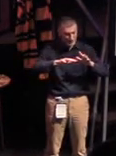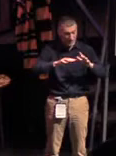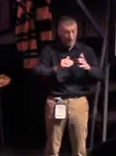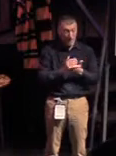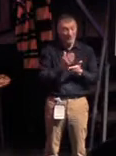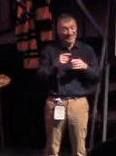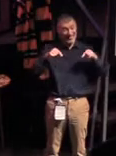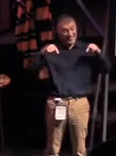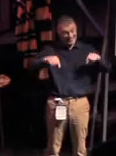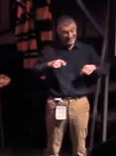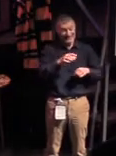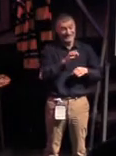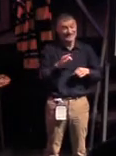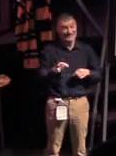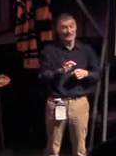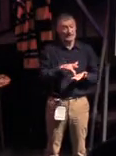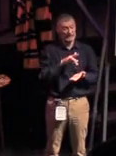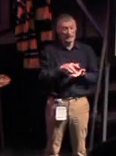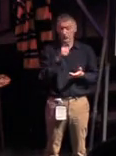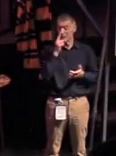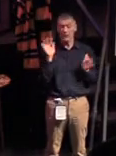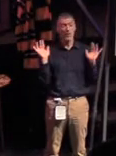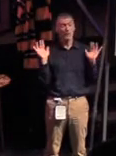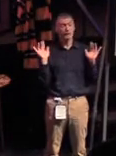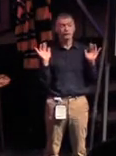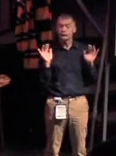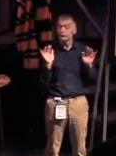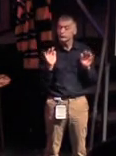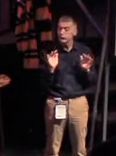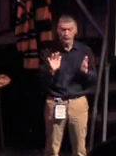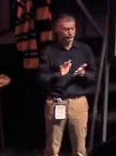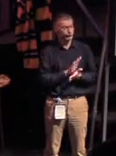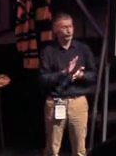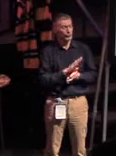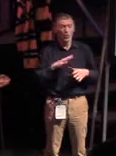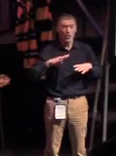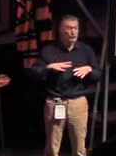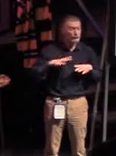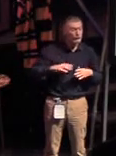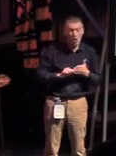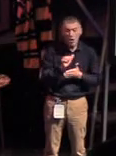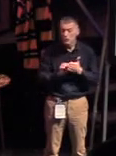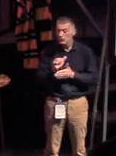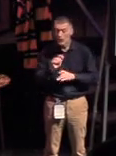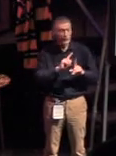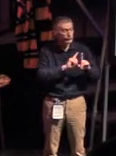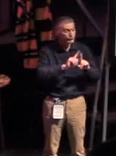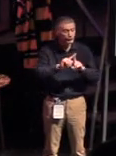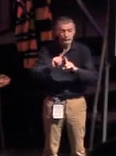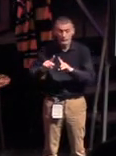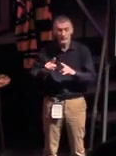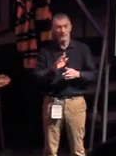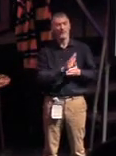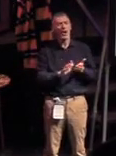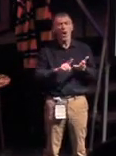a city centre where people come to enjoy themselves and take part in culture and leisure. Our volunteers have been